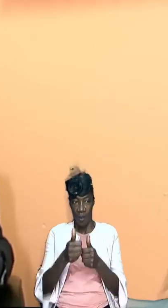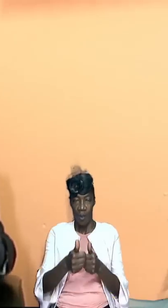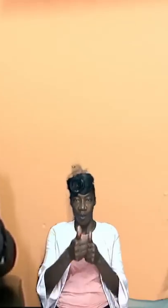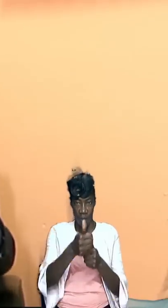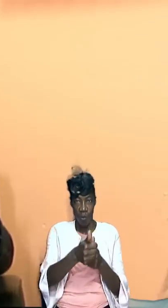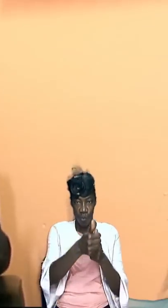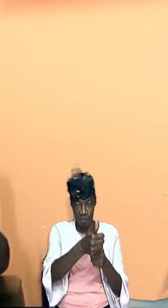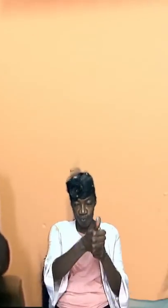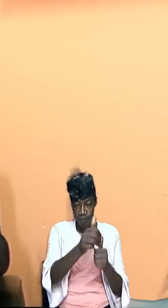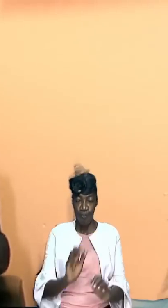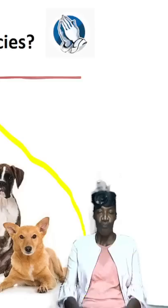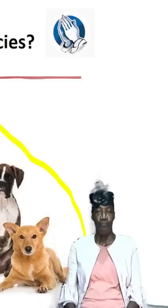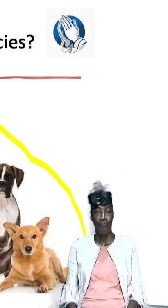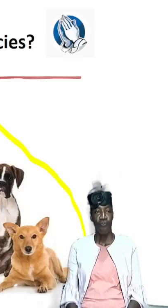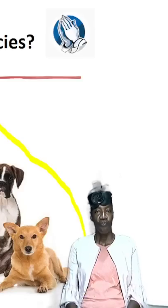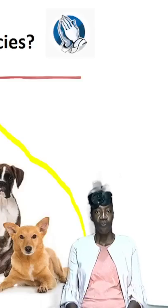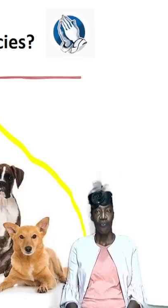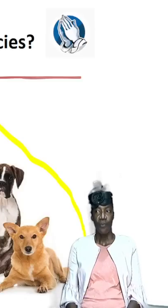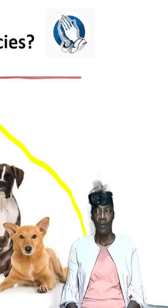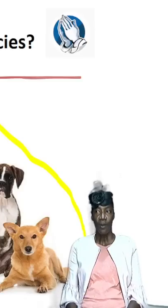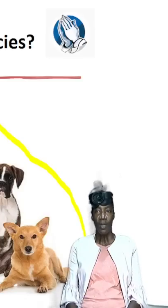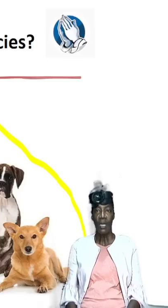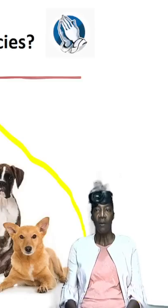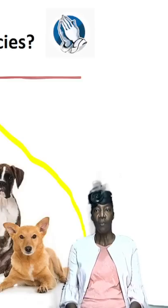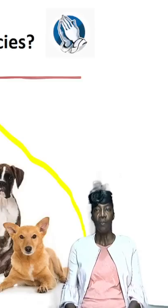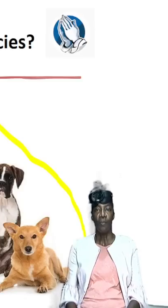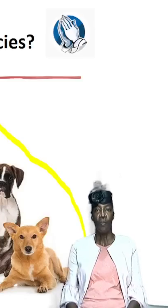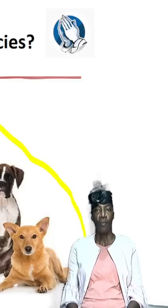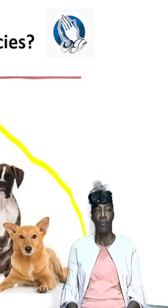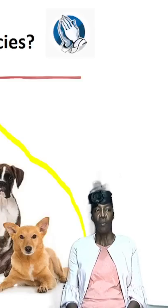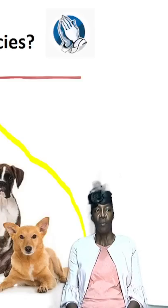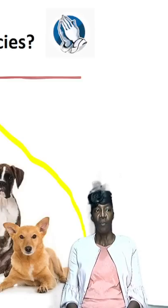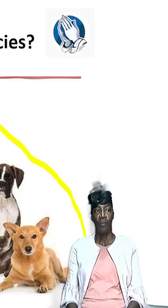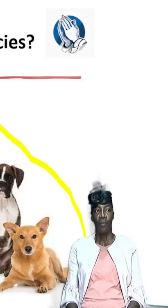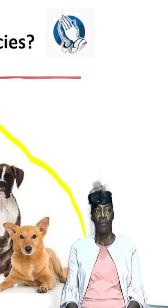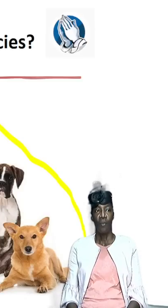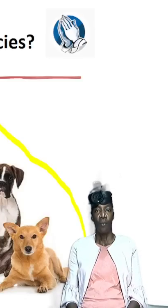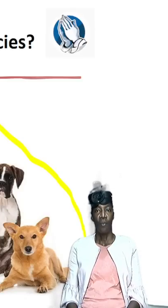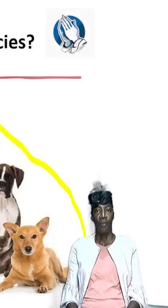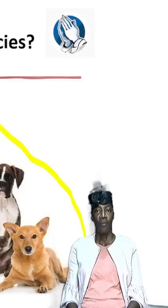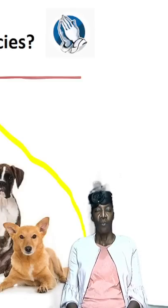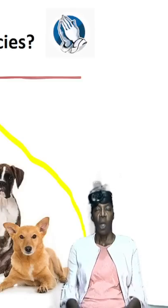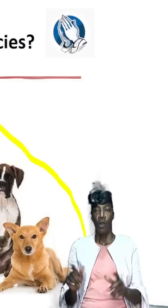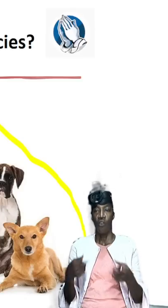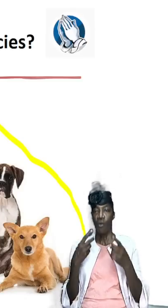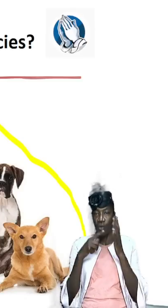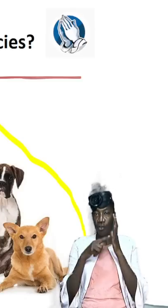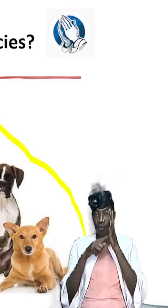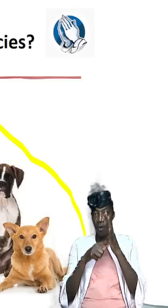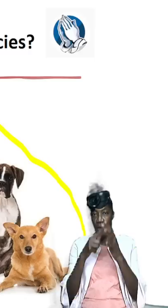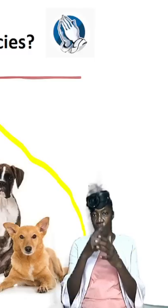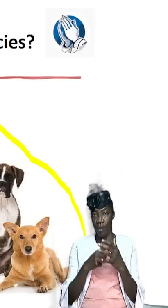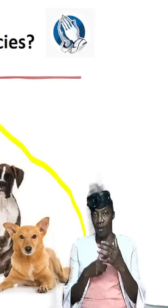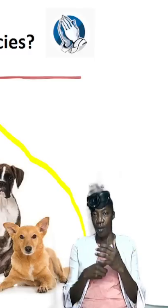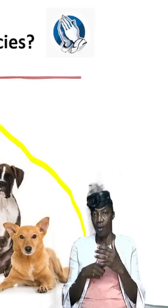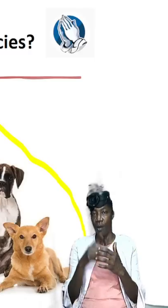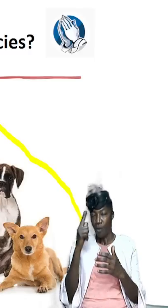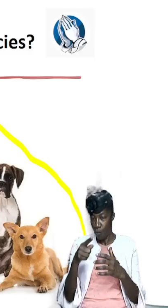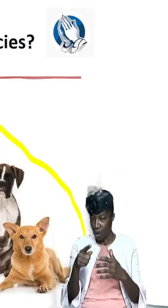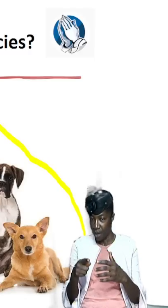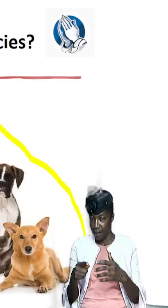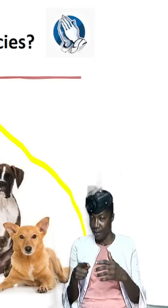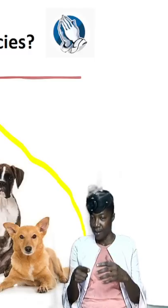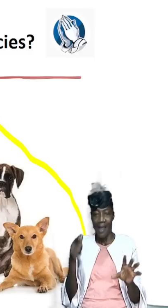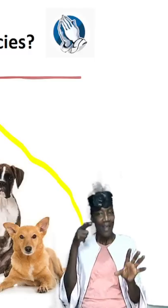continue looking. So we look at the next screen and we see, so this is just showing you from one original group of